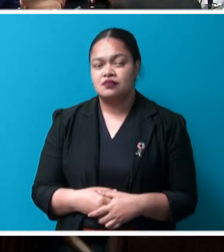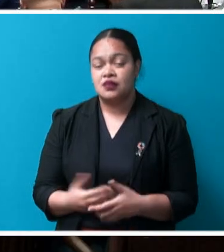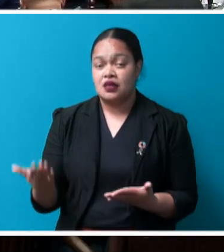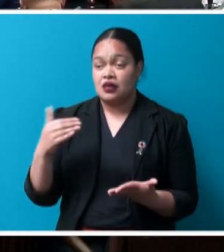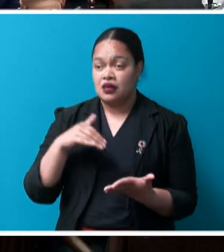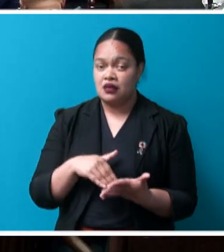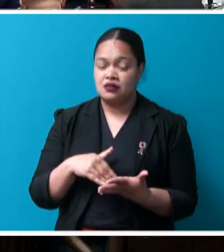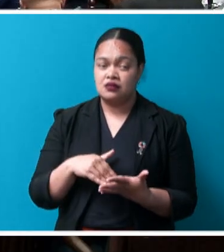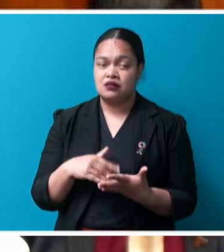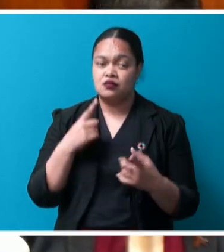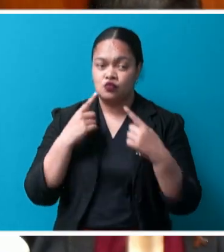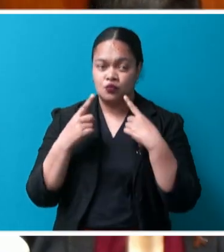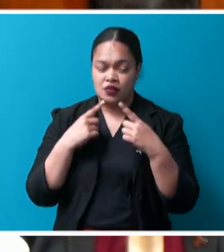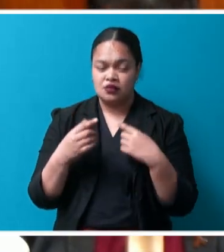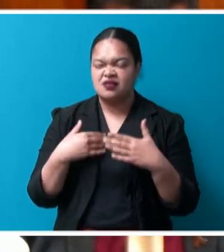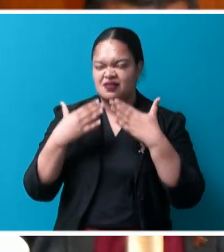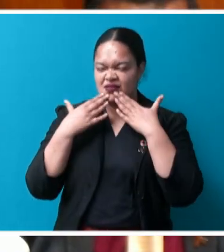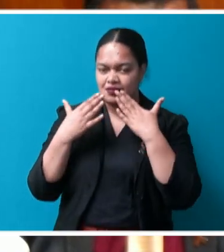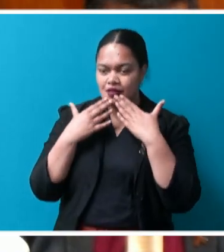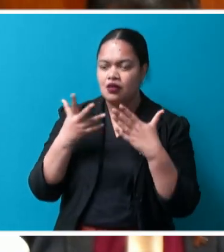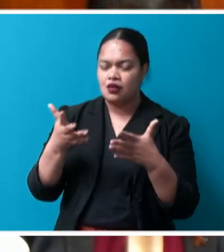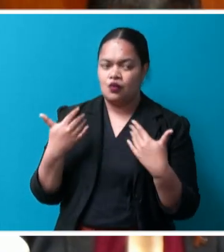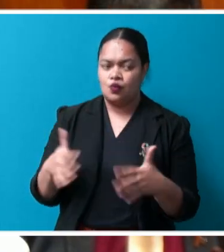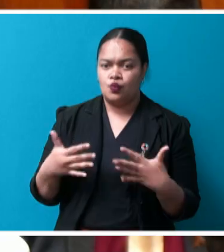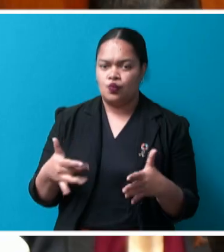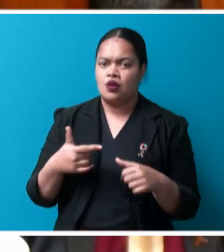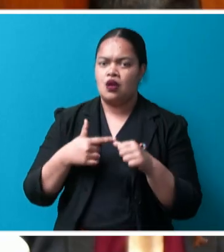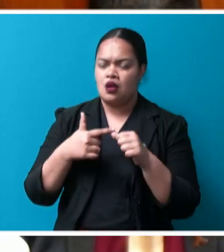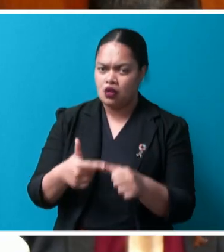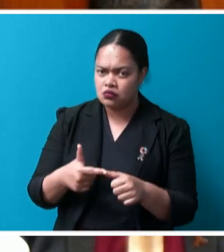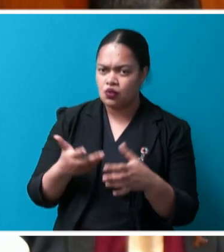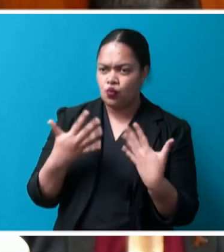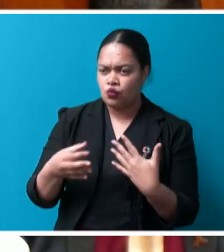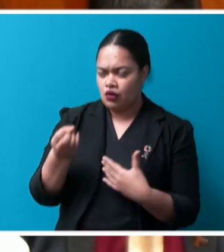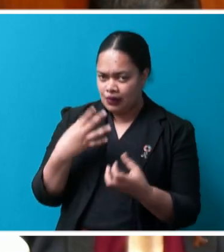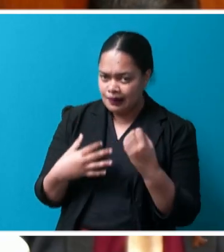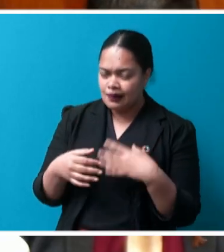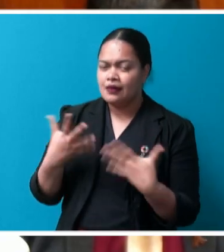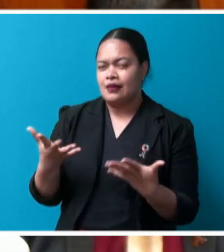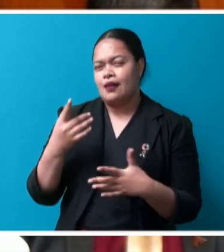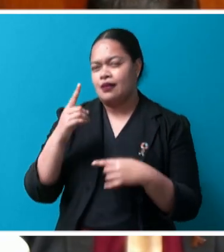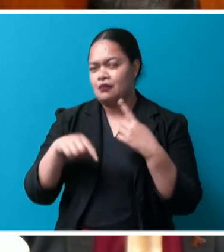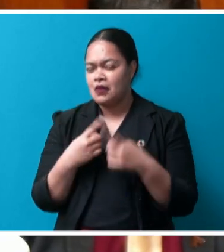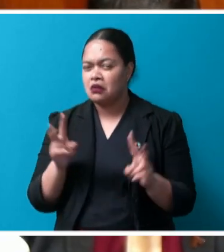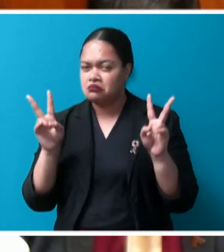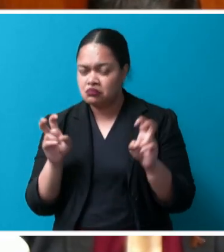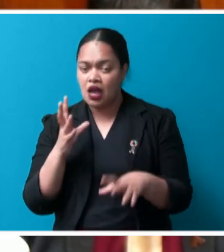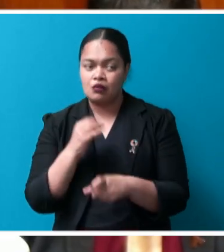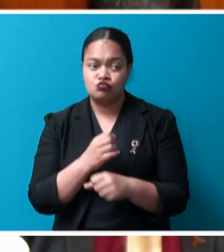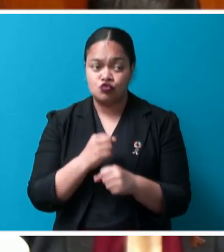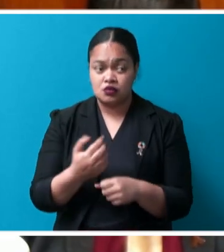Thank you, Honourable Speaker, and I thank Minister for that comprehensive answer that he gave with regards to the upgrade. The